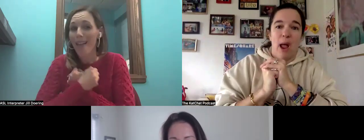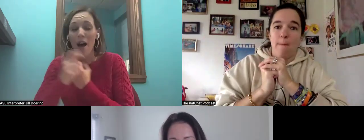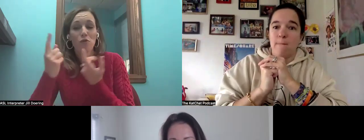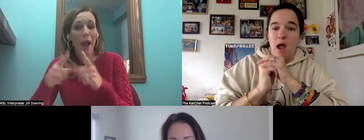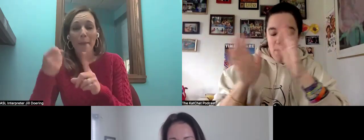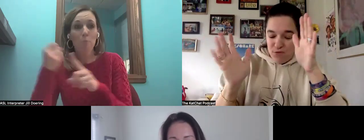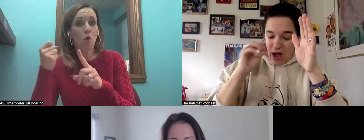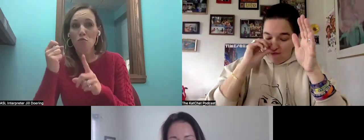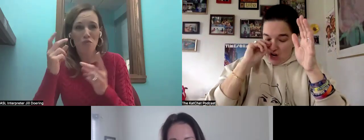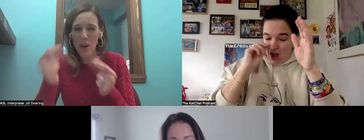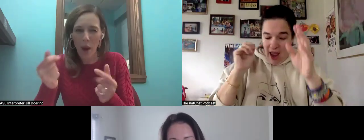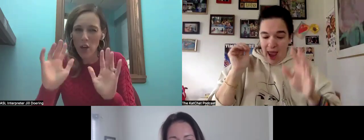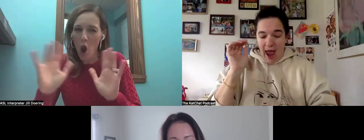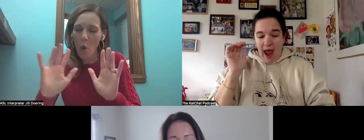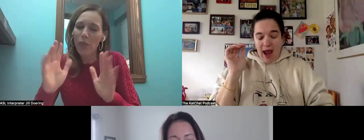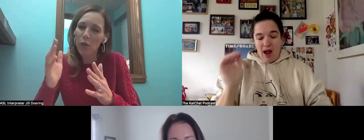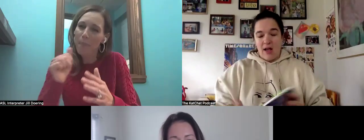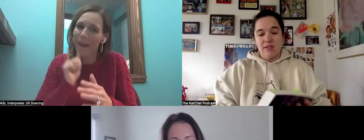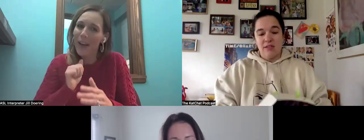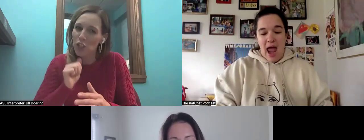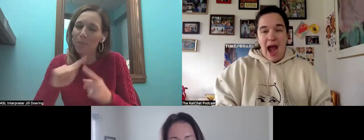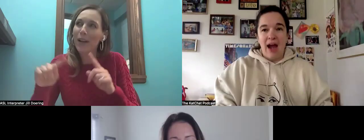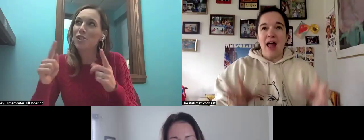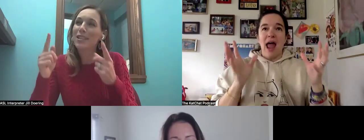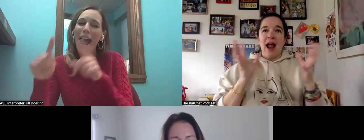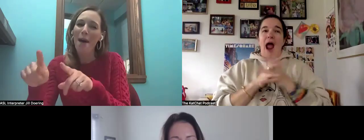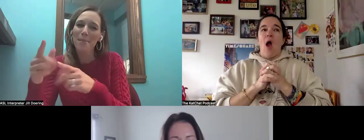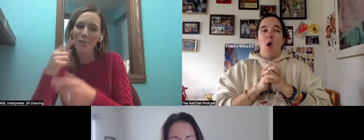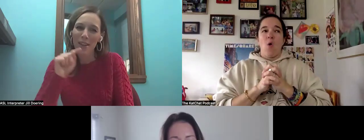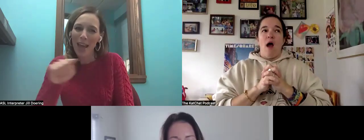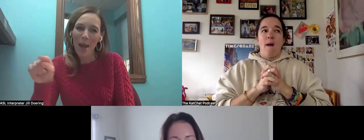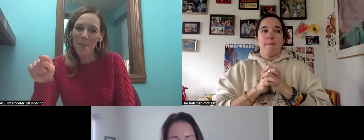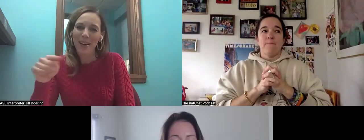on for them forever. Mhm. And I like